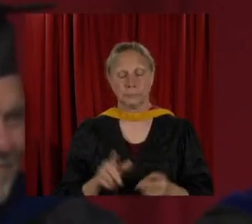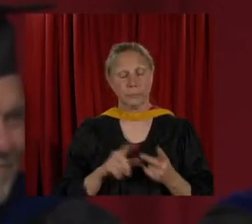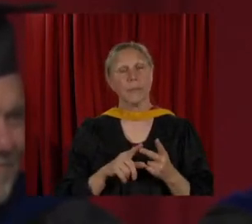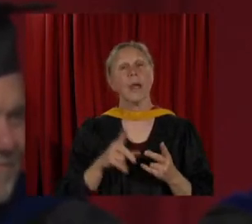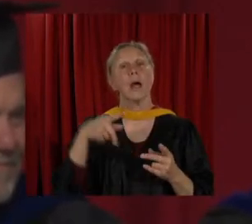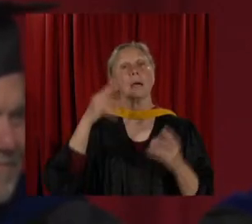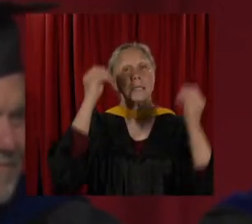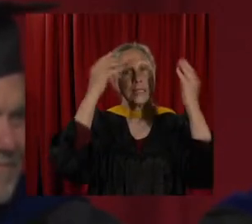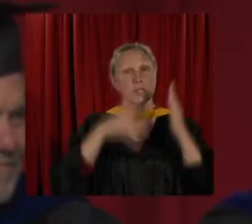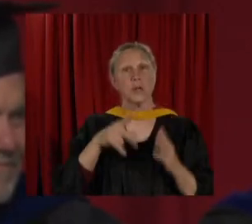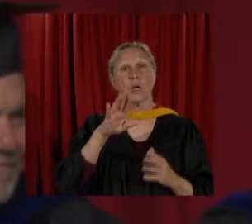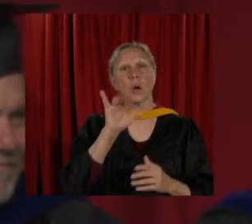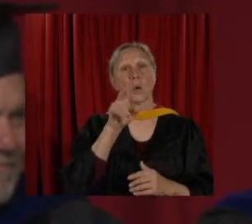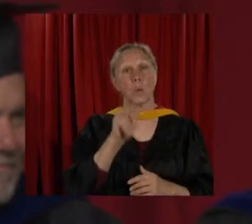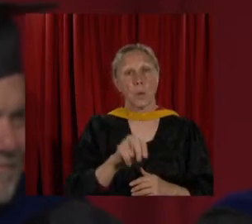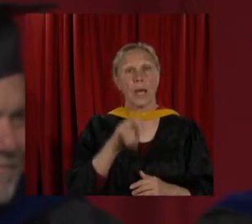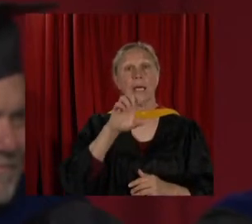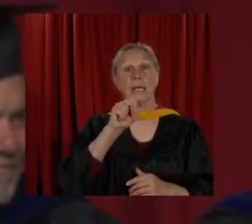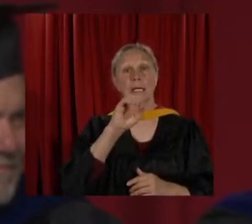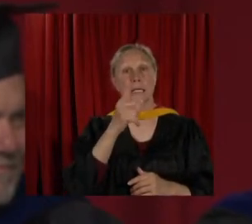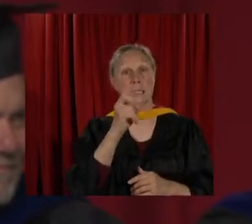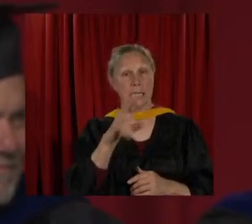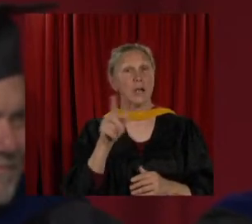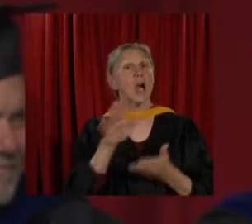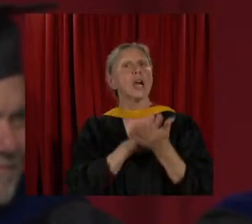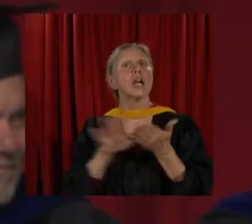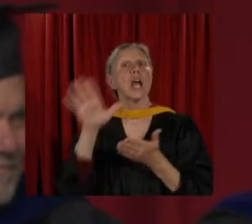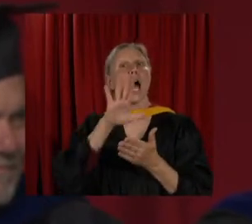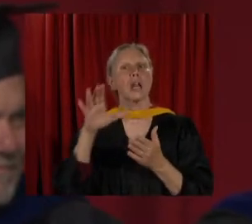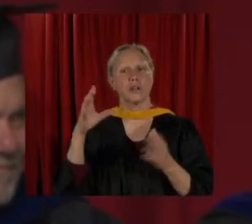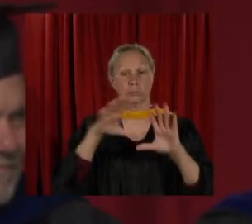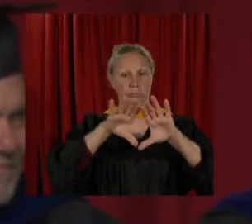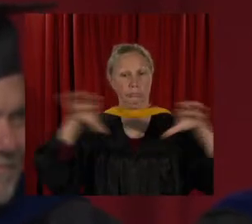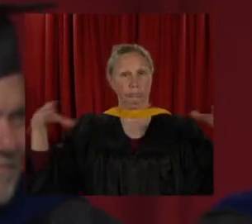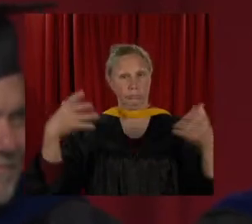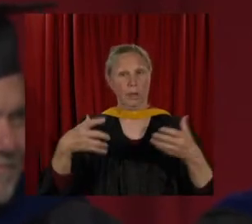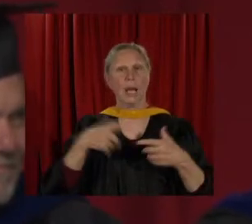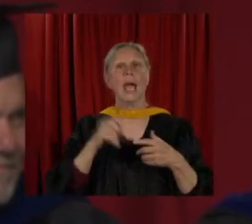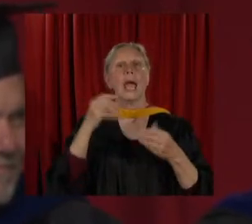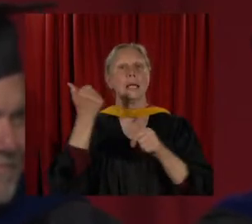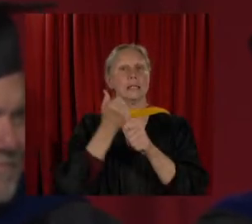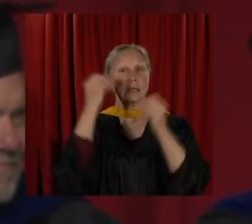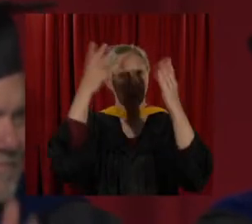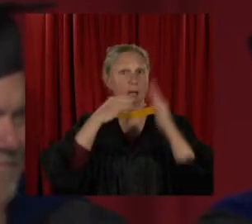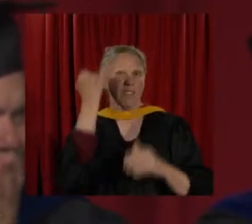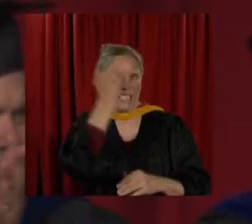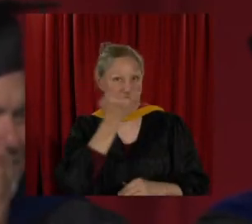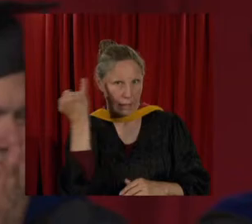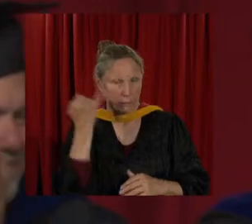Professor Ryan Calabretta Sager, Chair of the College Cabinet and Assistant Professor of Italian.